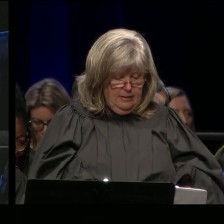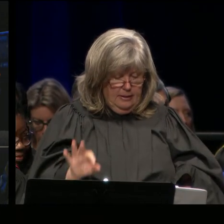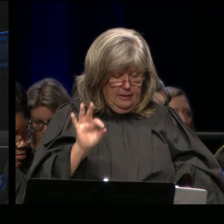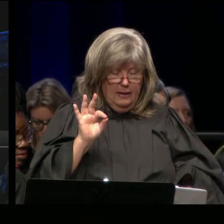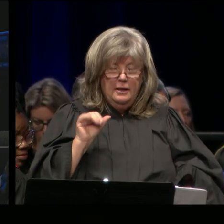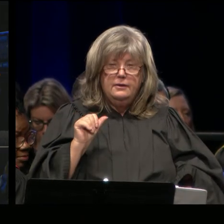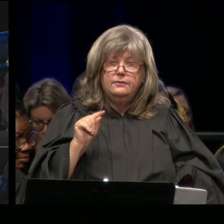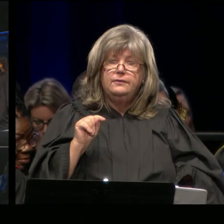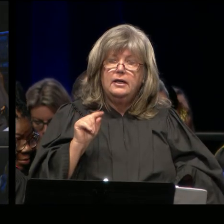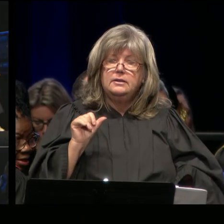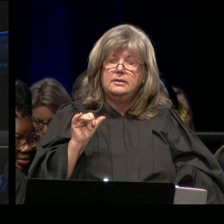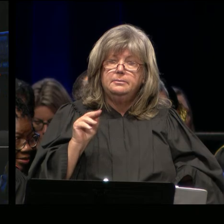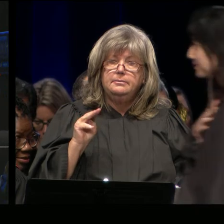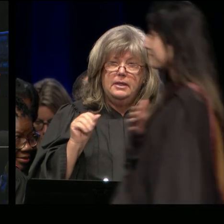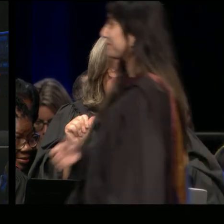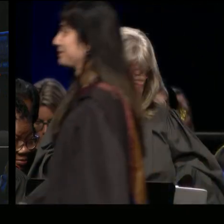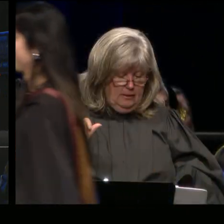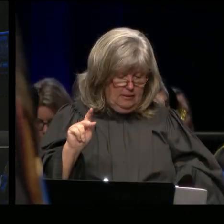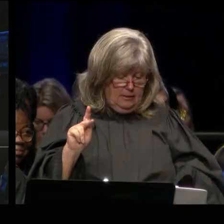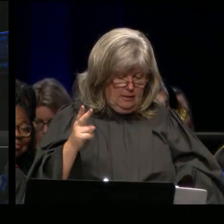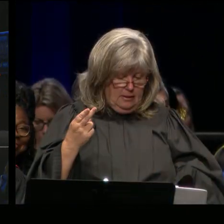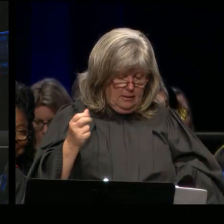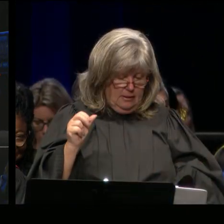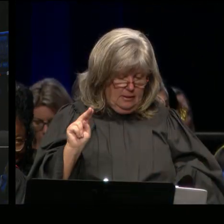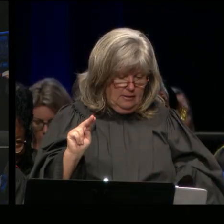Fatima Khan.